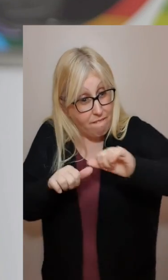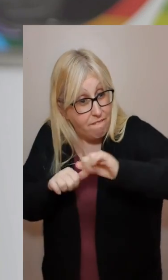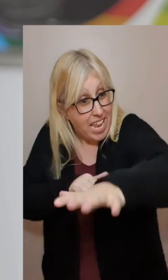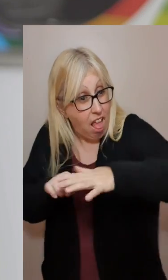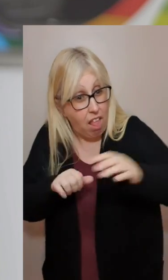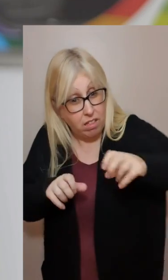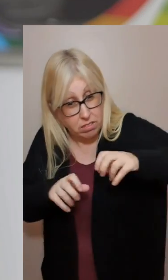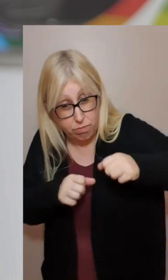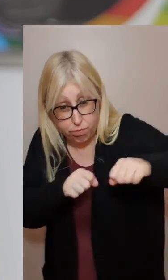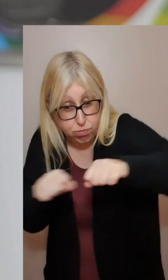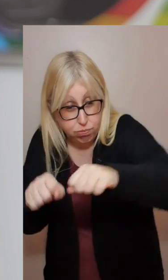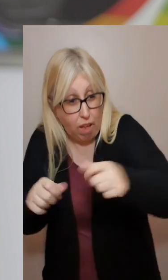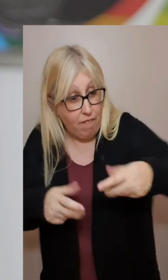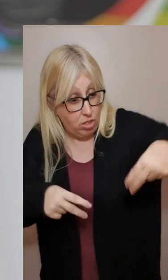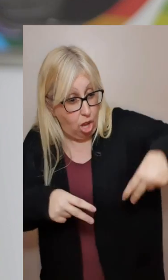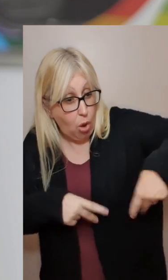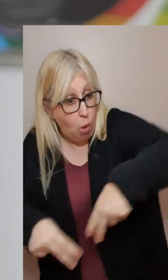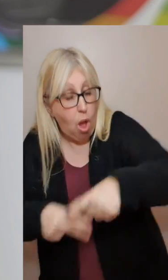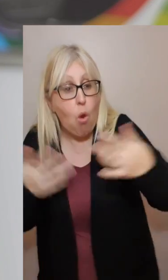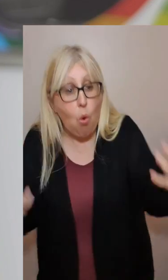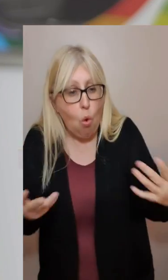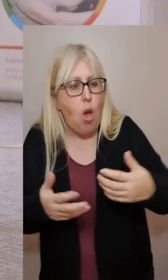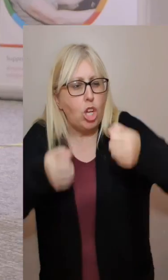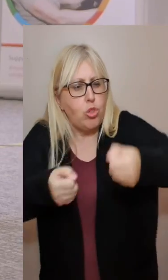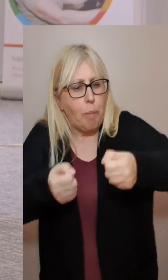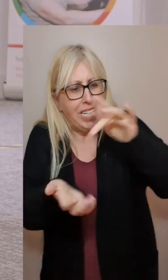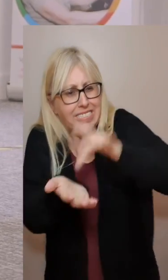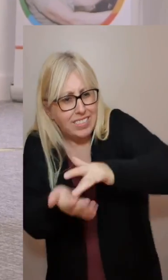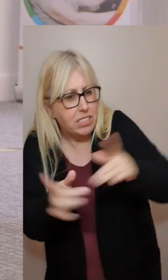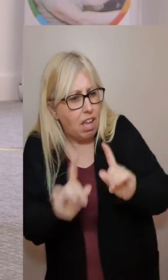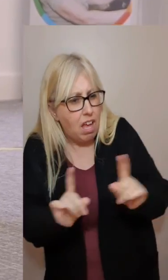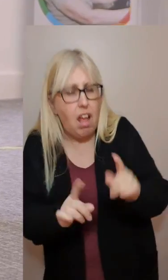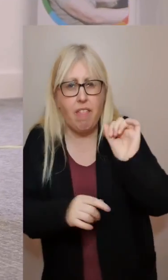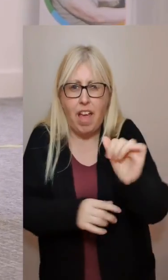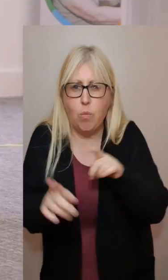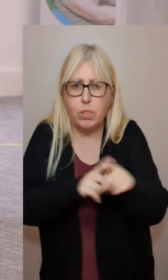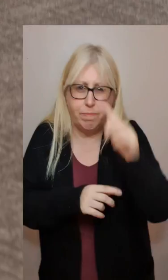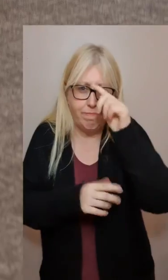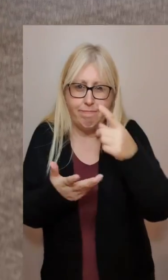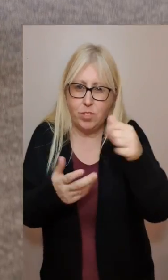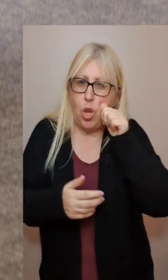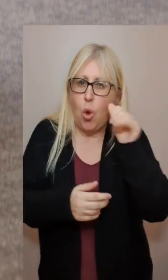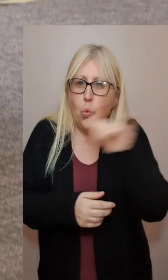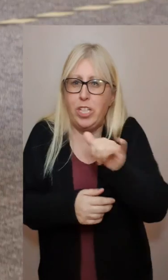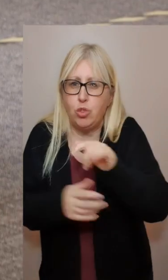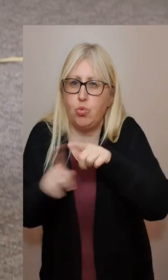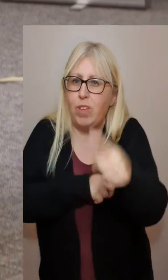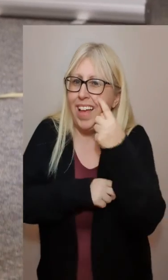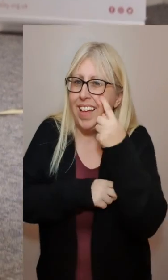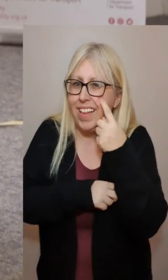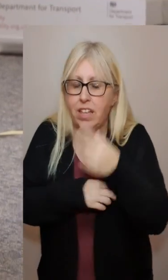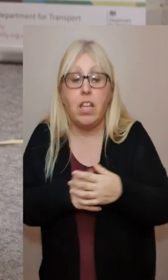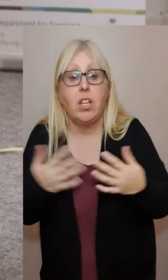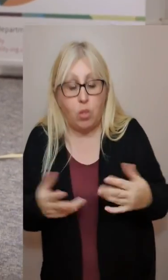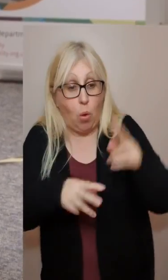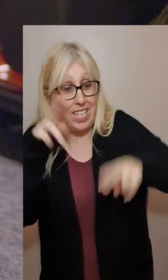in a shopping centre? And this will determine what kind of scooter we try with the client. So when we're doing the assessment, we'd run through the